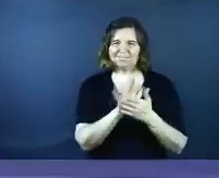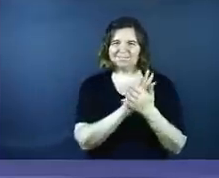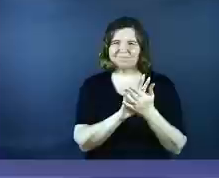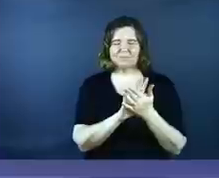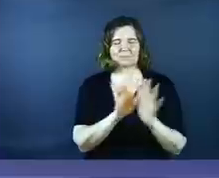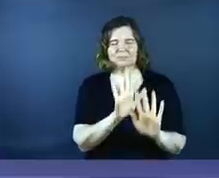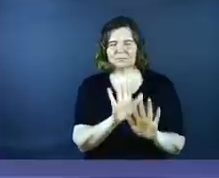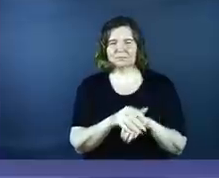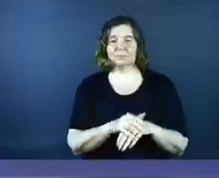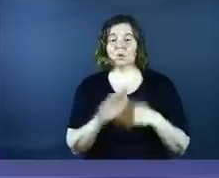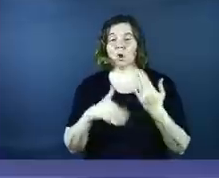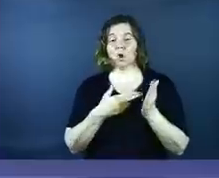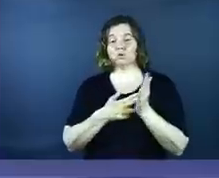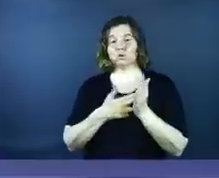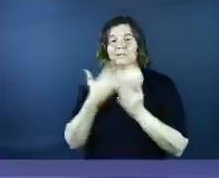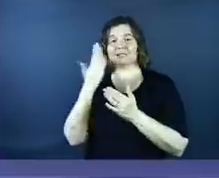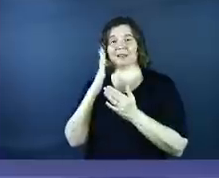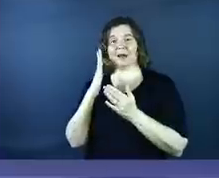All truth is God's truth.